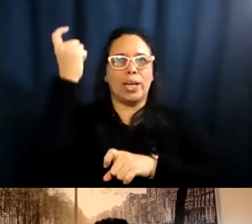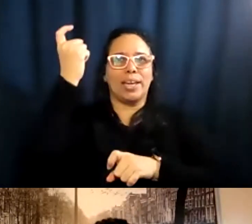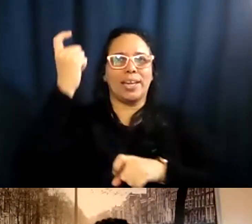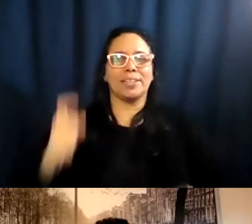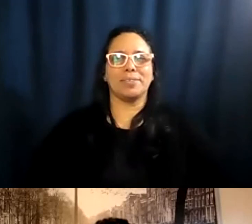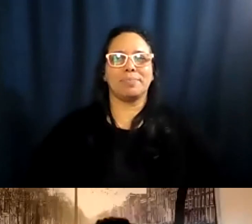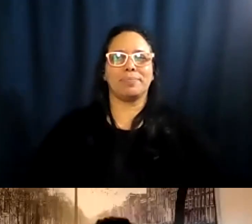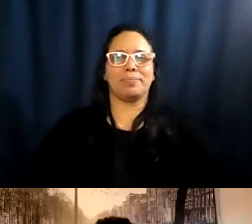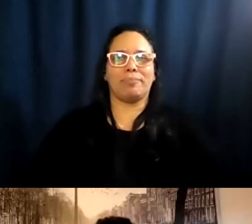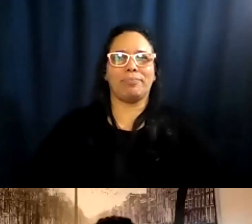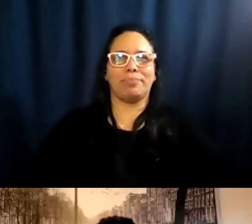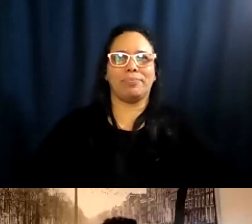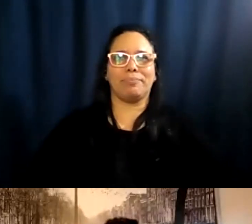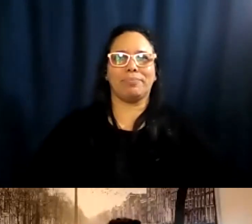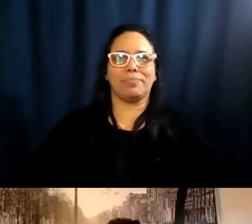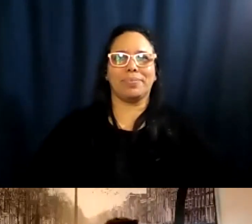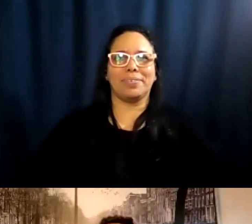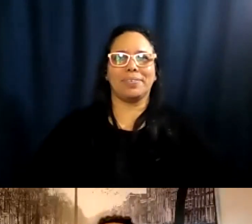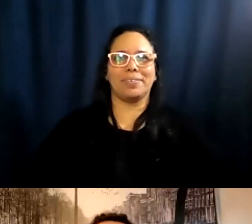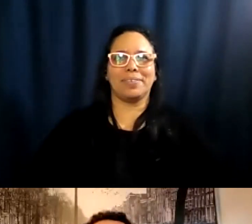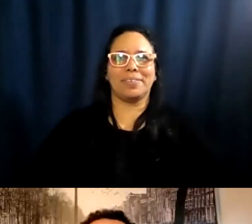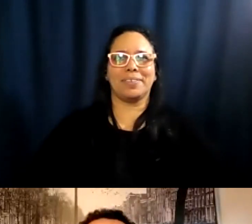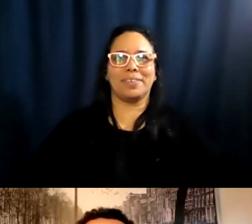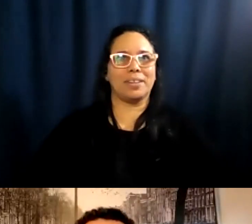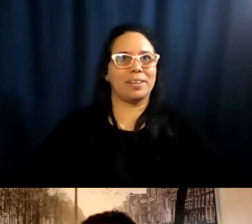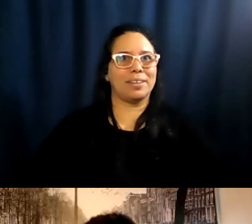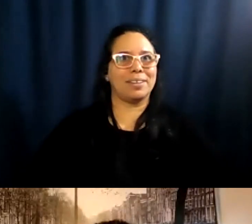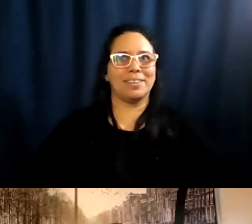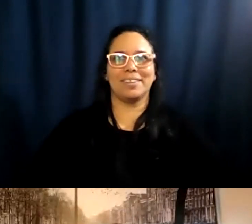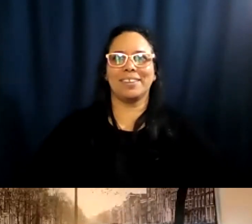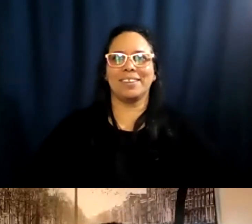win. Yes. Okay, yeah, sorry, you can unmute yourselves.